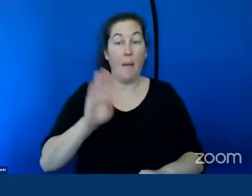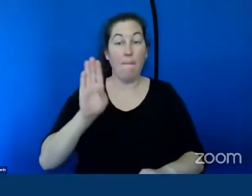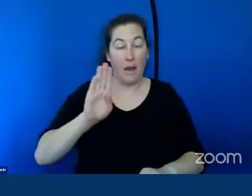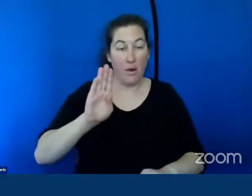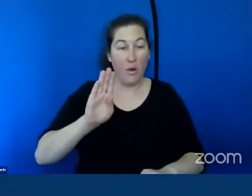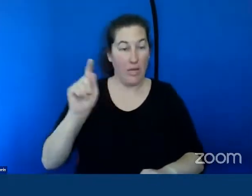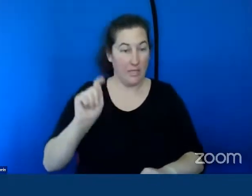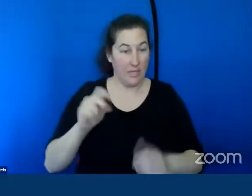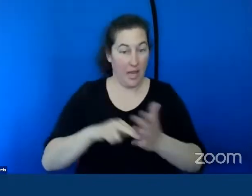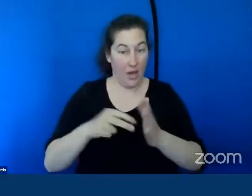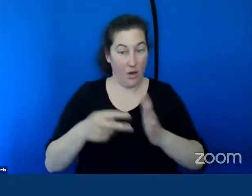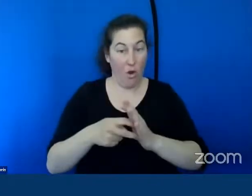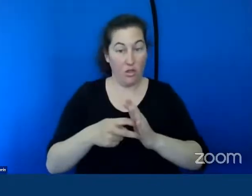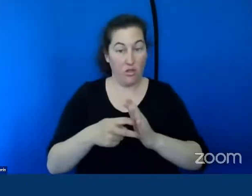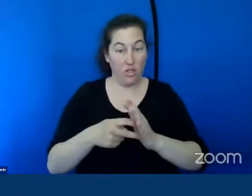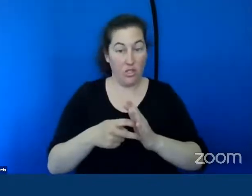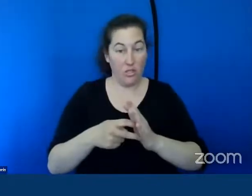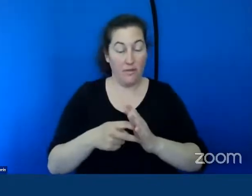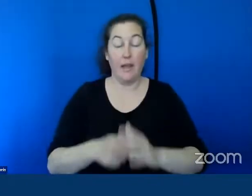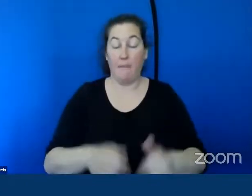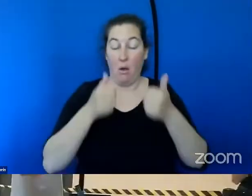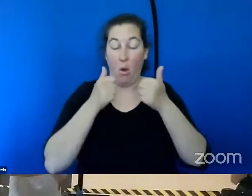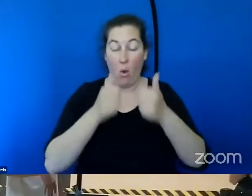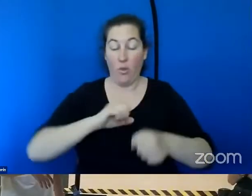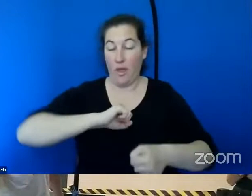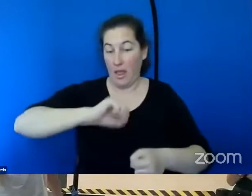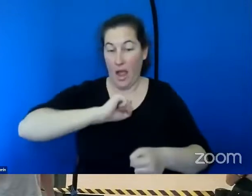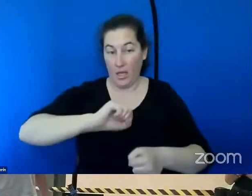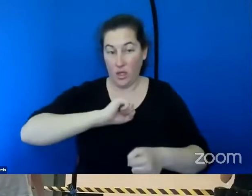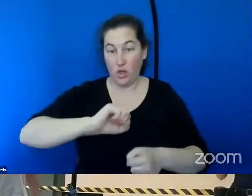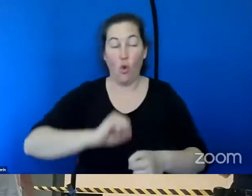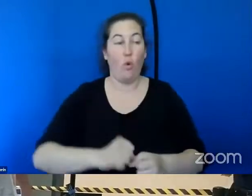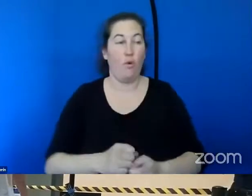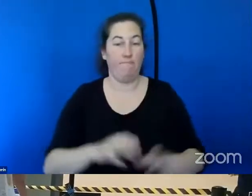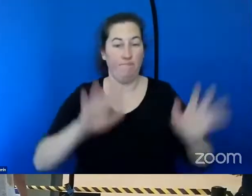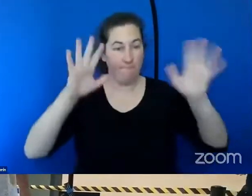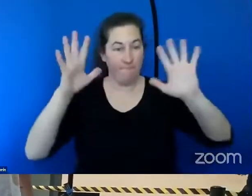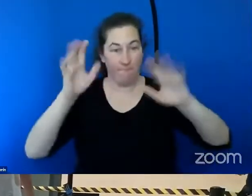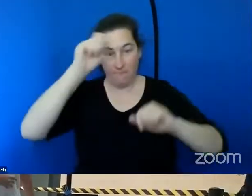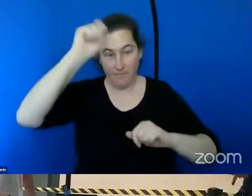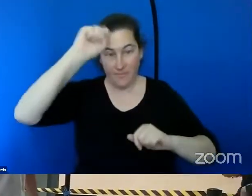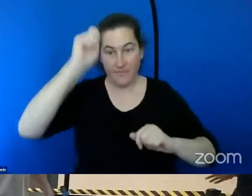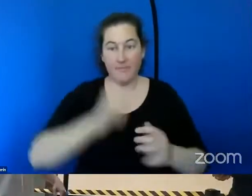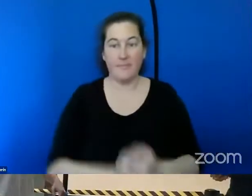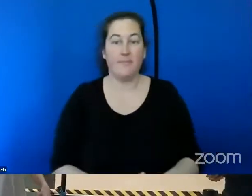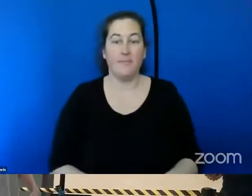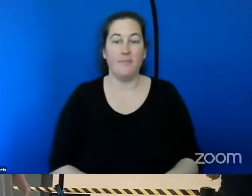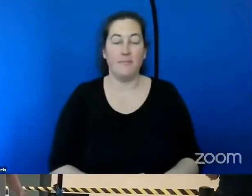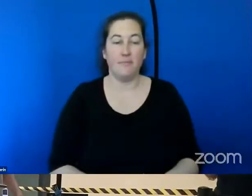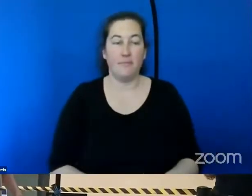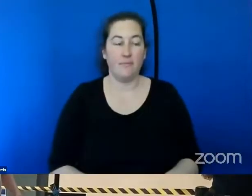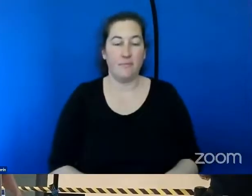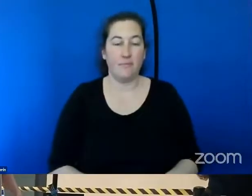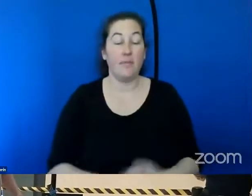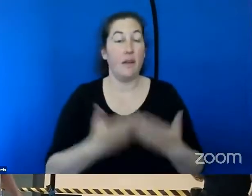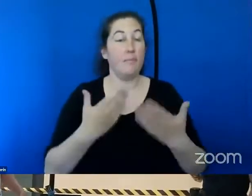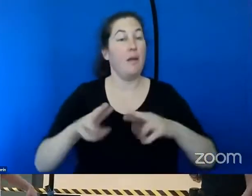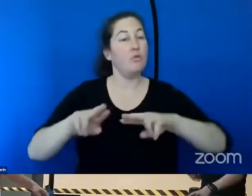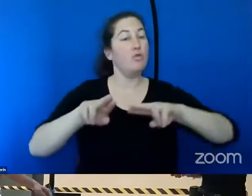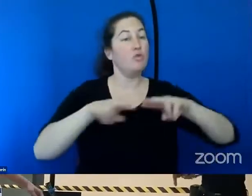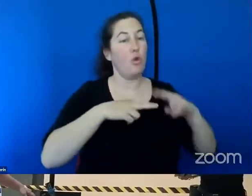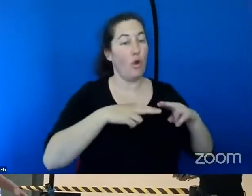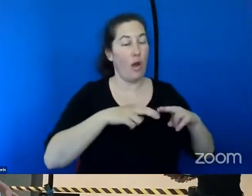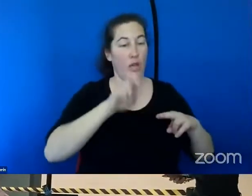Now let's go back to Zurich, the university here, ETH of Zurich, and the Spanish team of On to